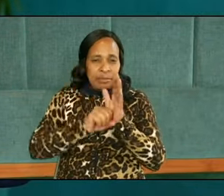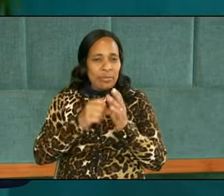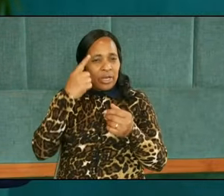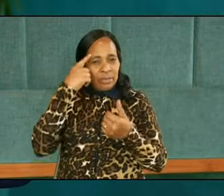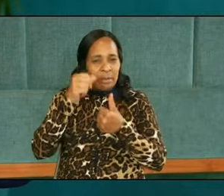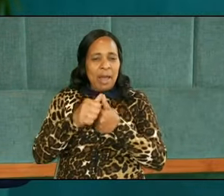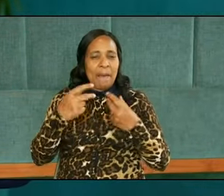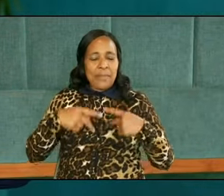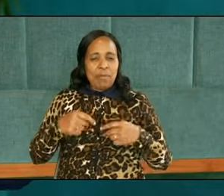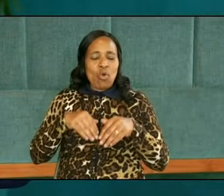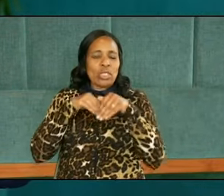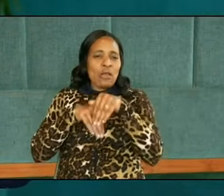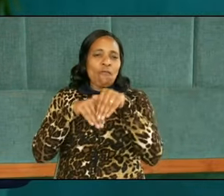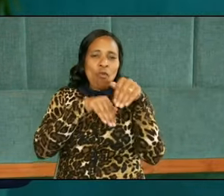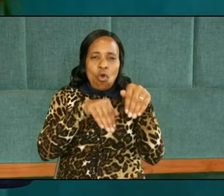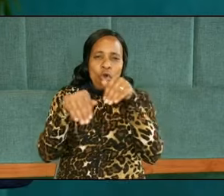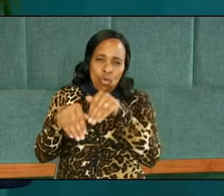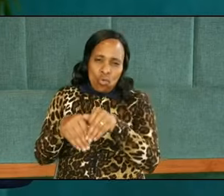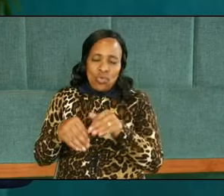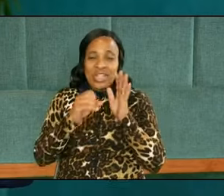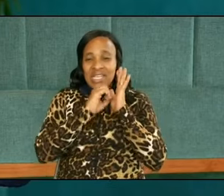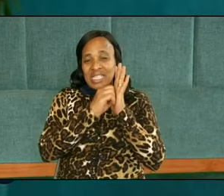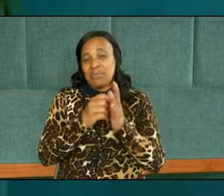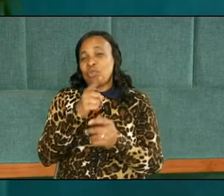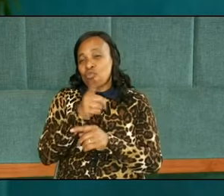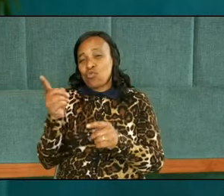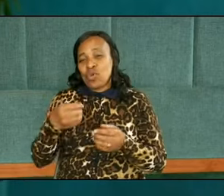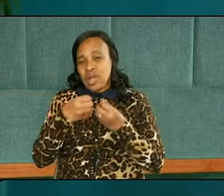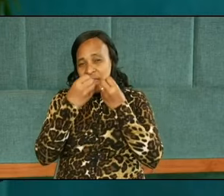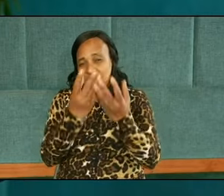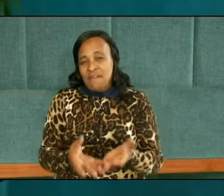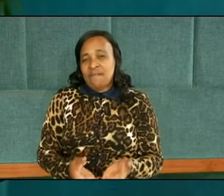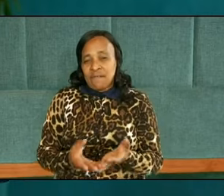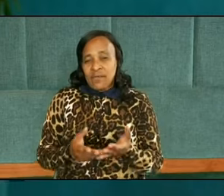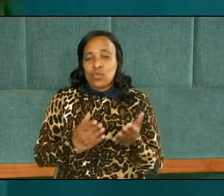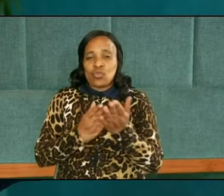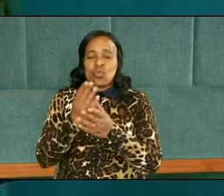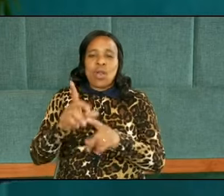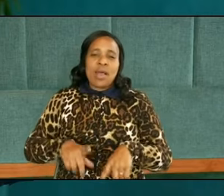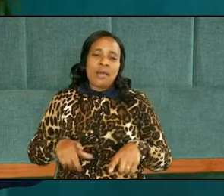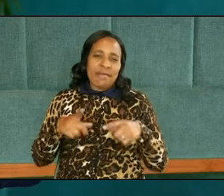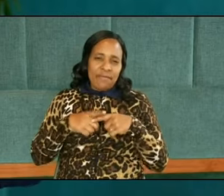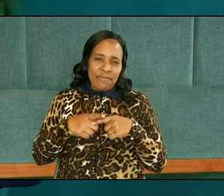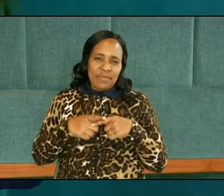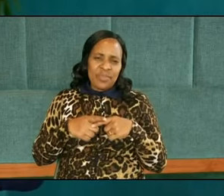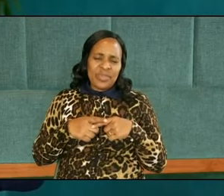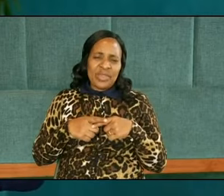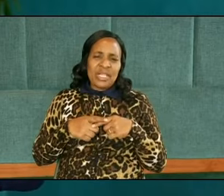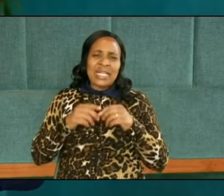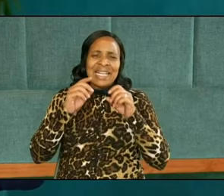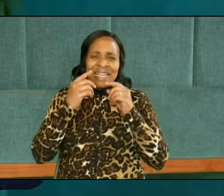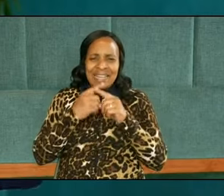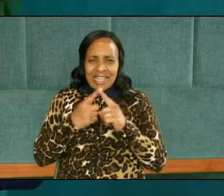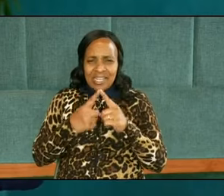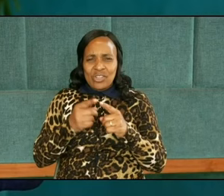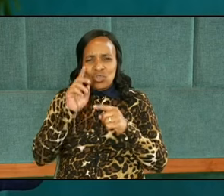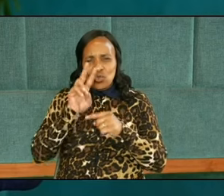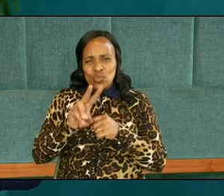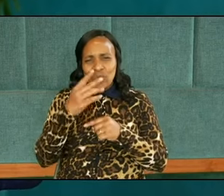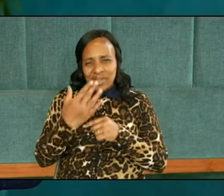people are following you, and the example you give will follow them through life. Two major sins that